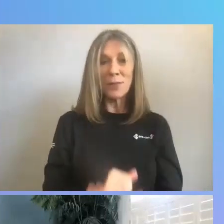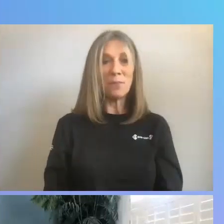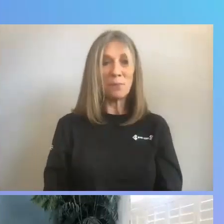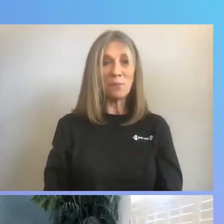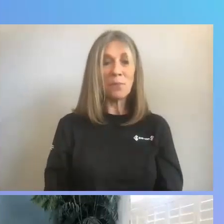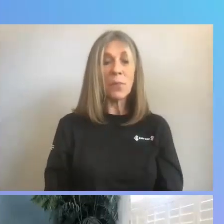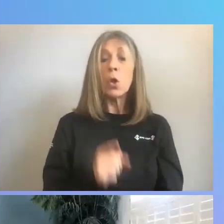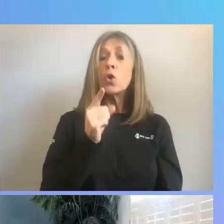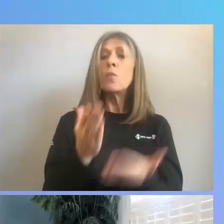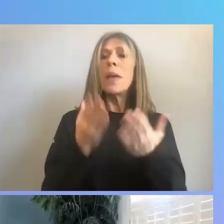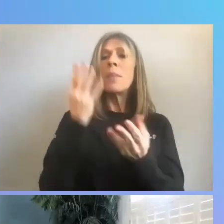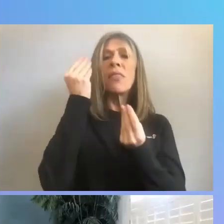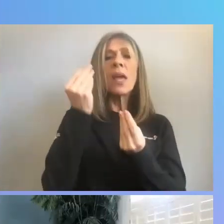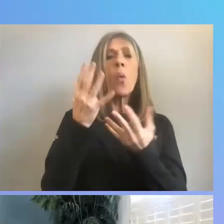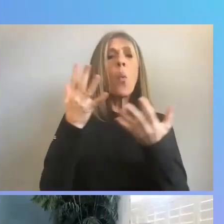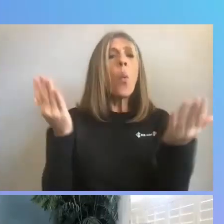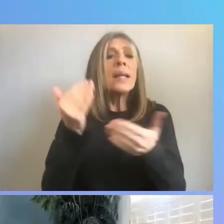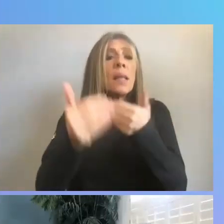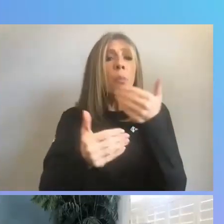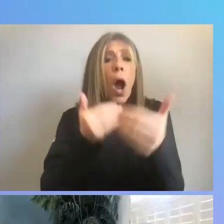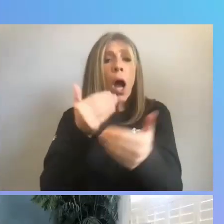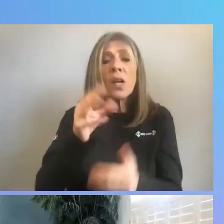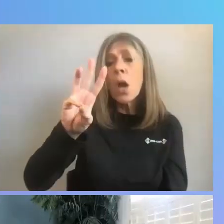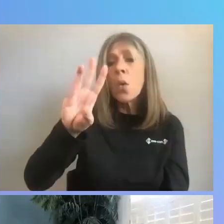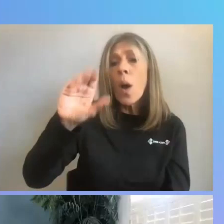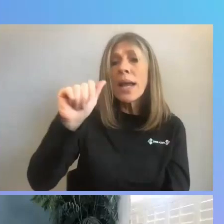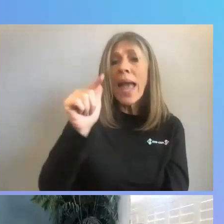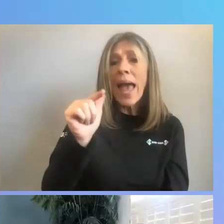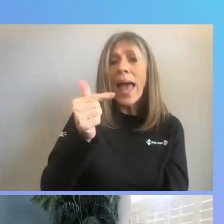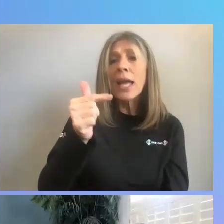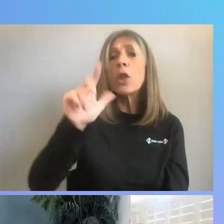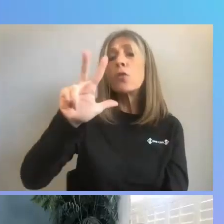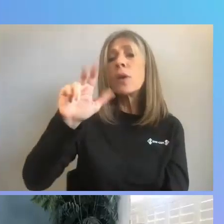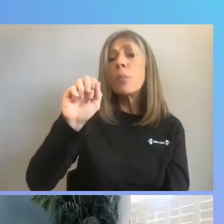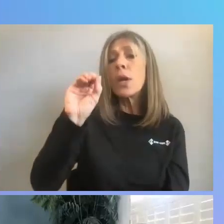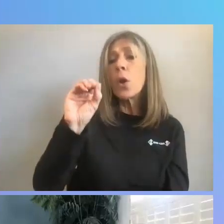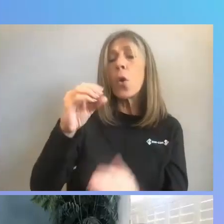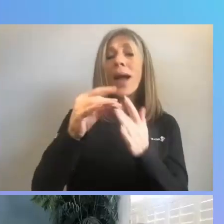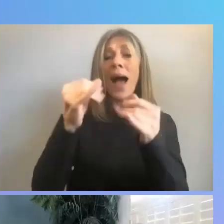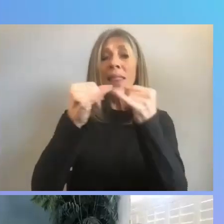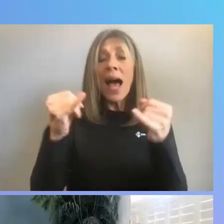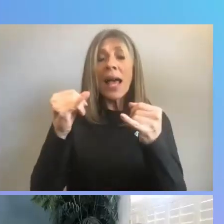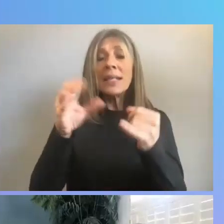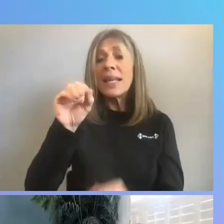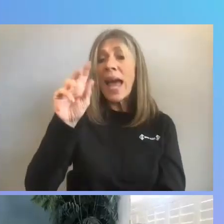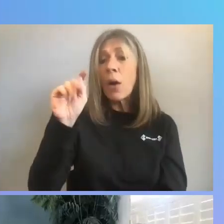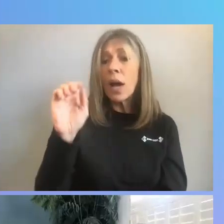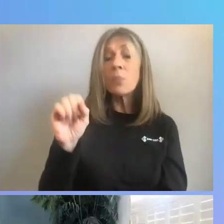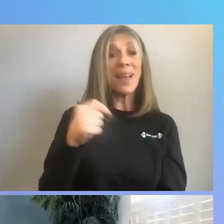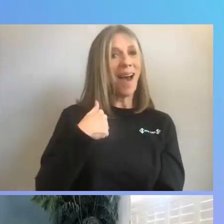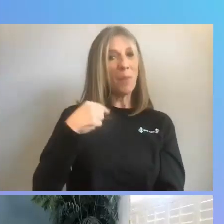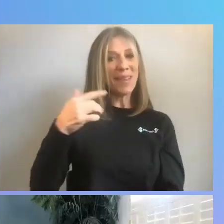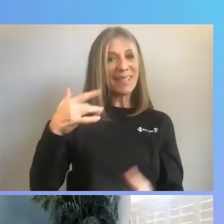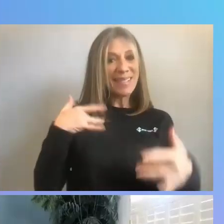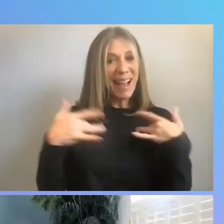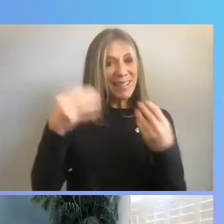You may wonder, what is the progress on WCAG 3.0 guidelines and outcomes? I'm excited to report that